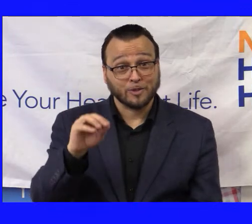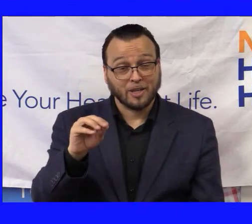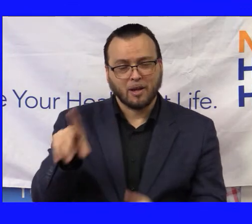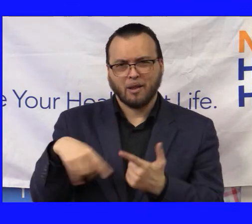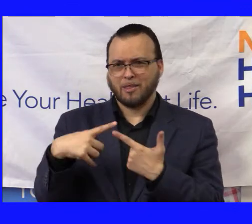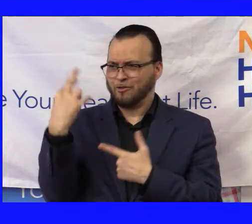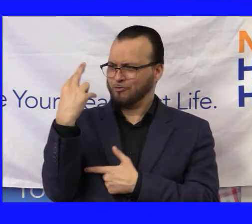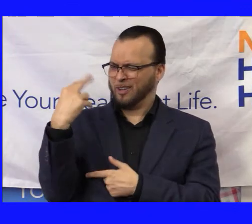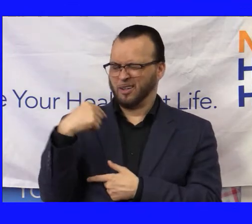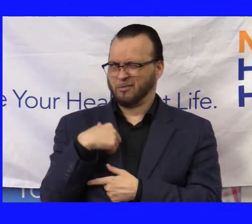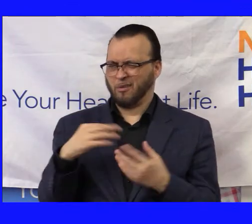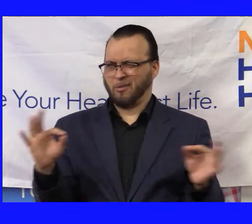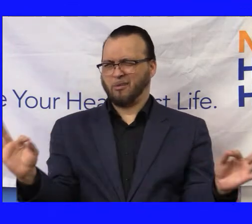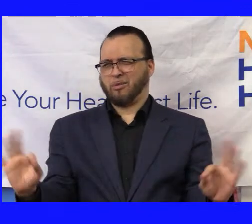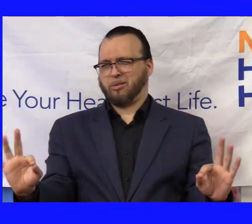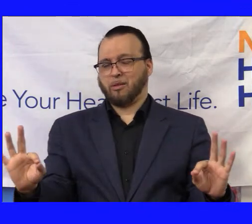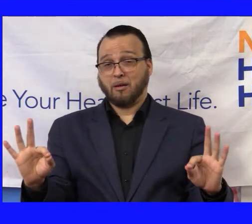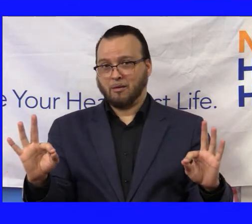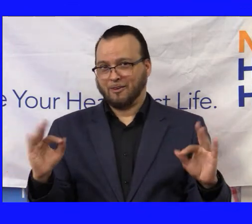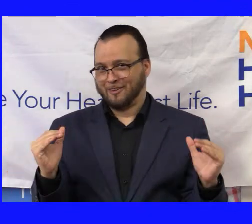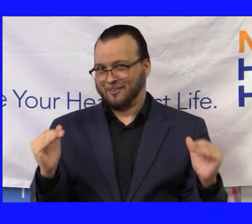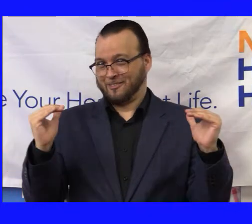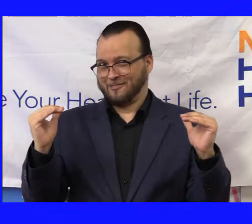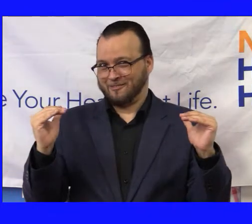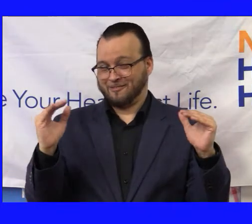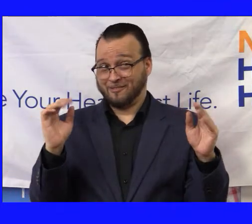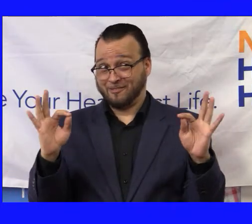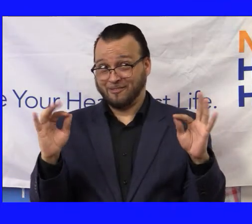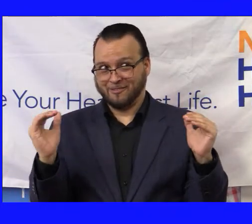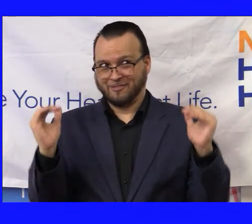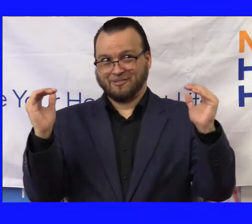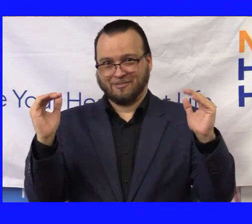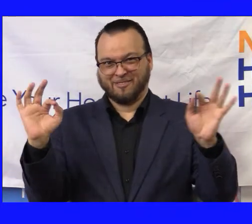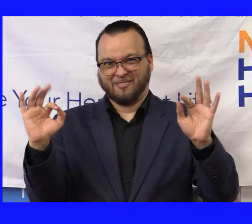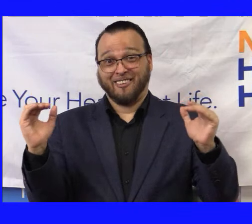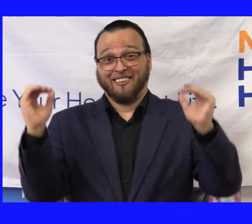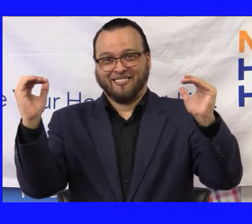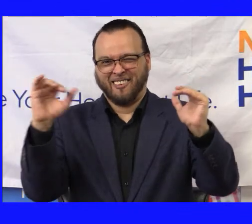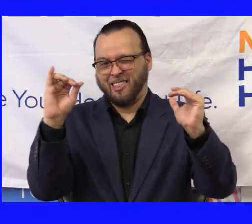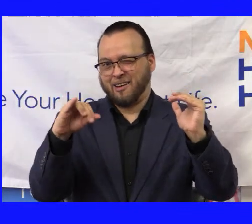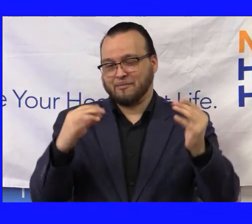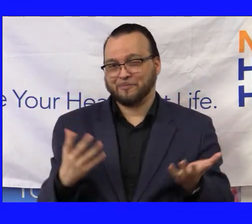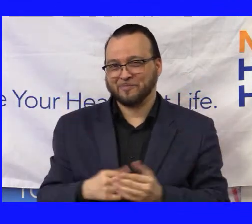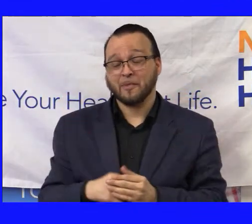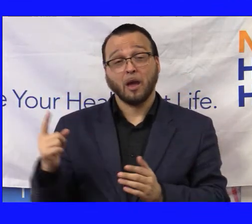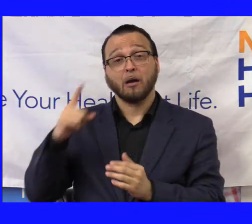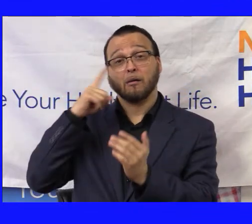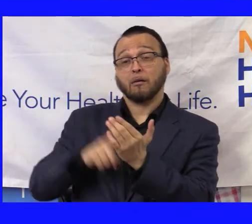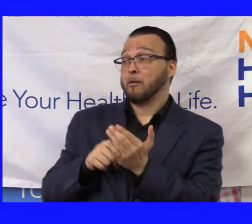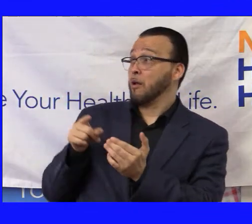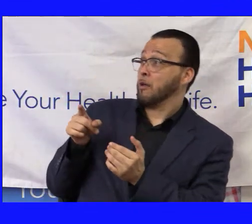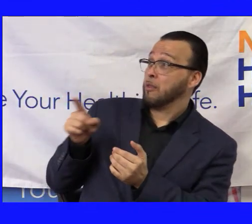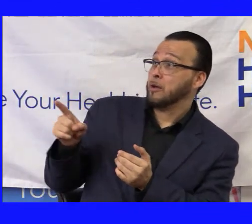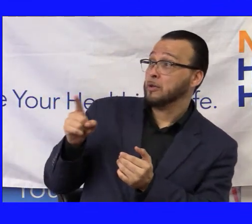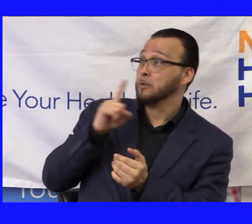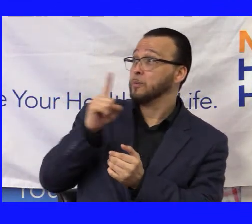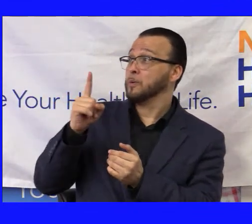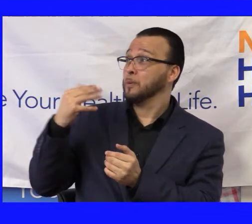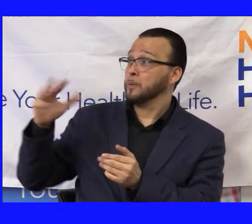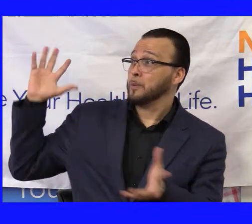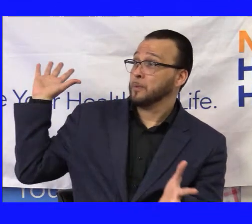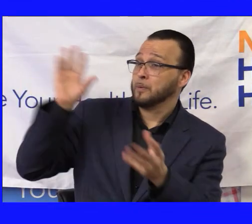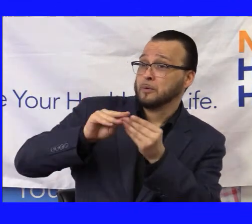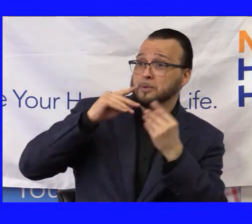when we realized we were going to clear that bar, we got more aggressive, and then we cleared that bar. This is an unmitigated success for